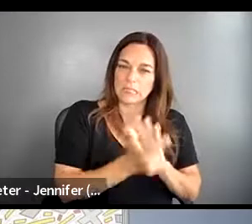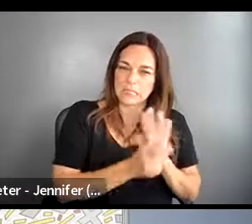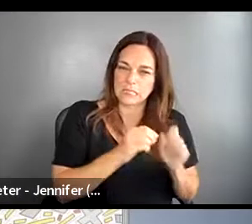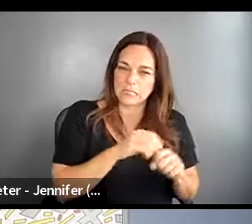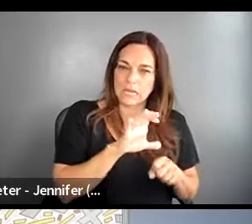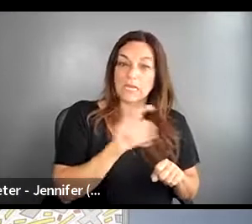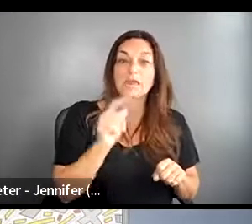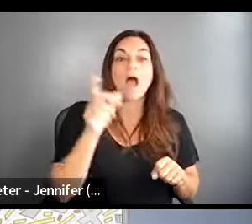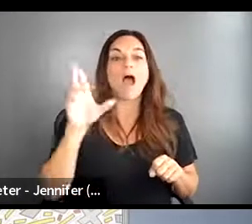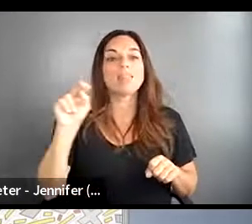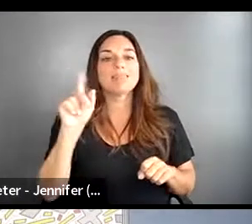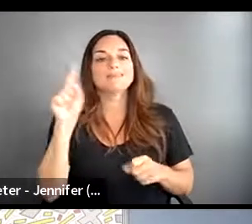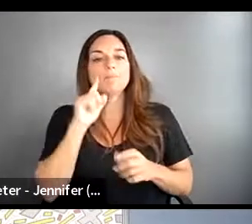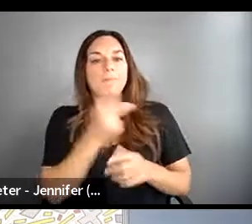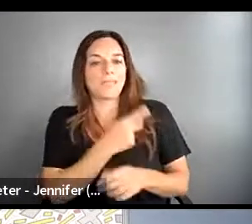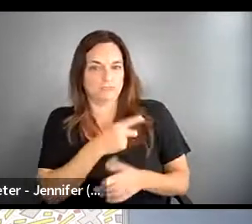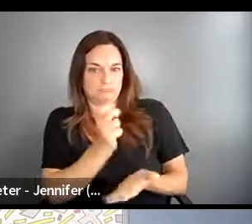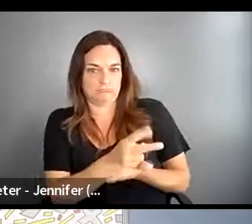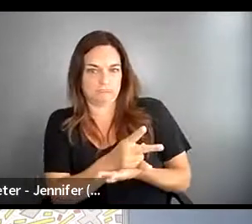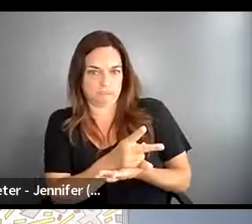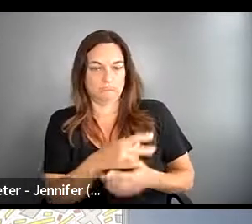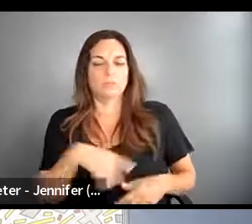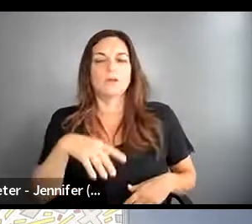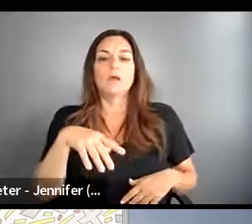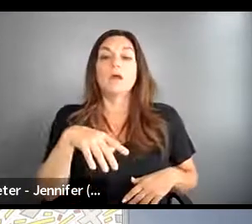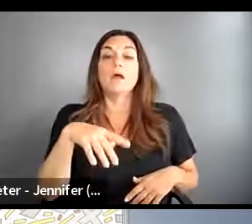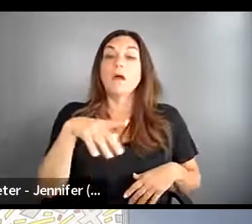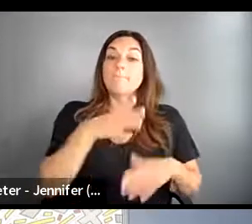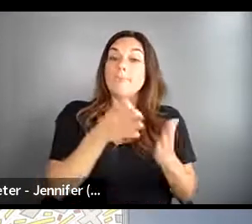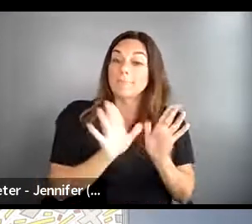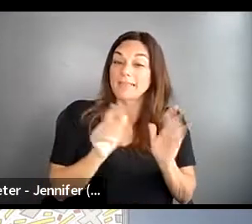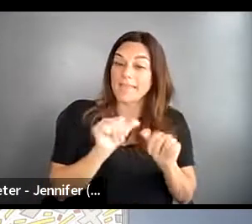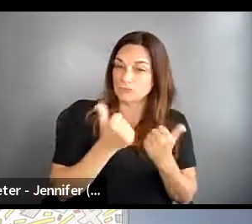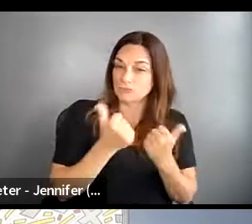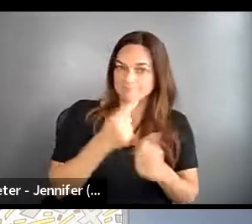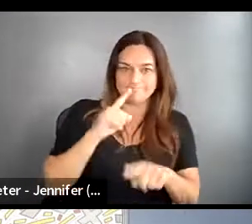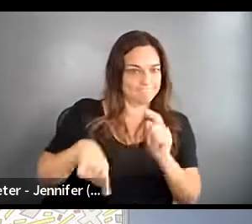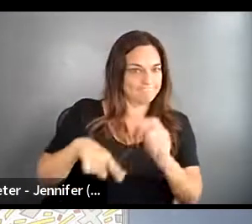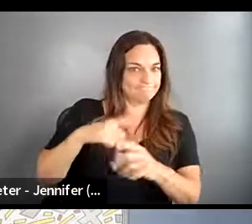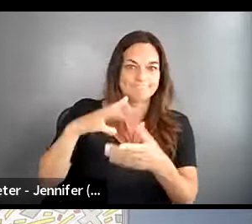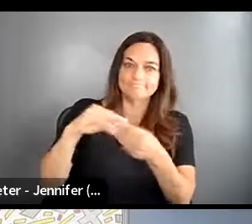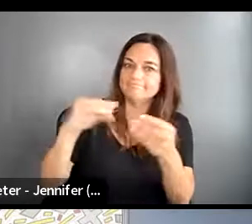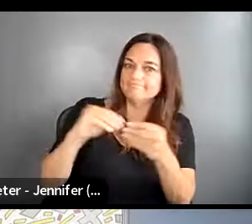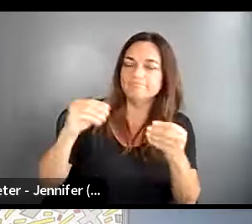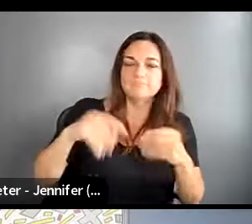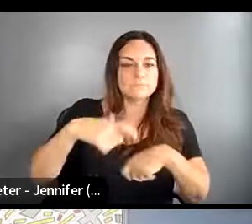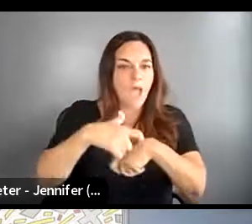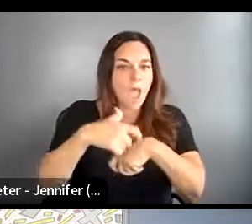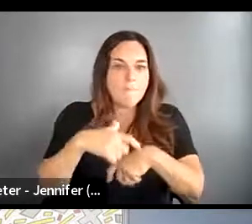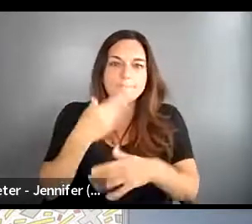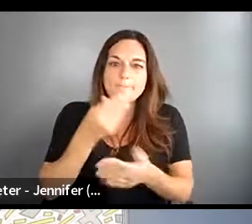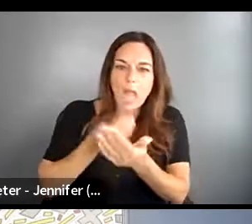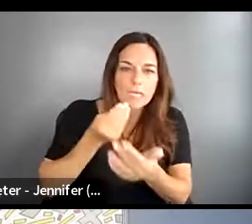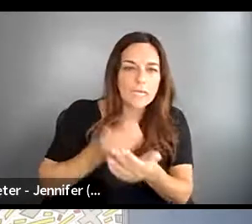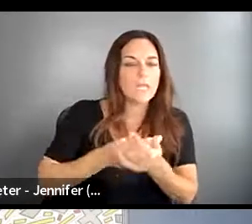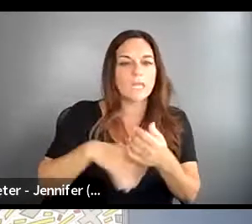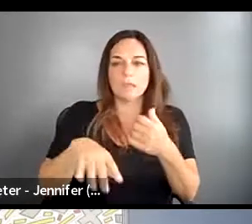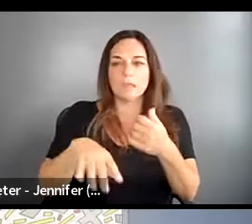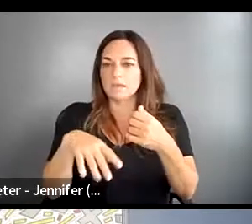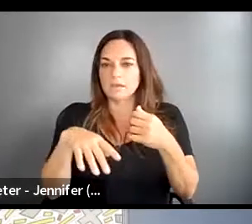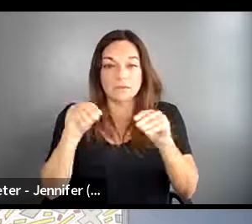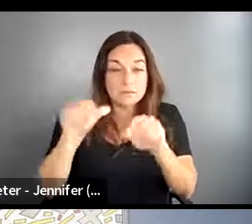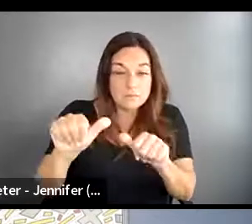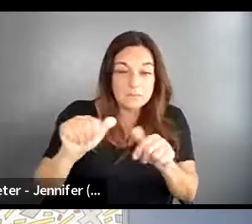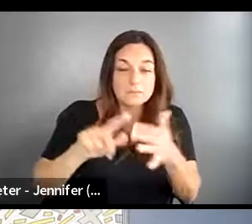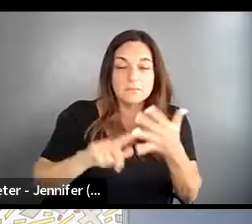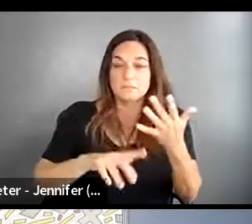patient gives their written consent. So public agencies are similarly prohibited from spending time or money assisting in an